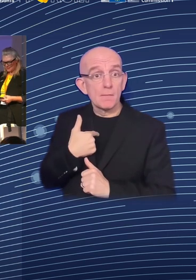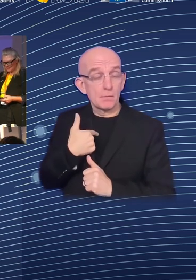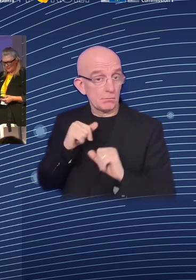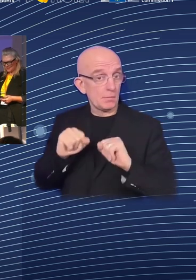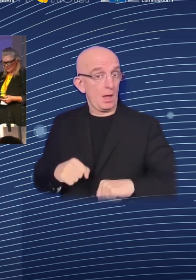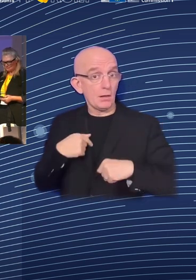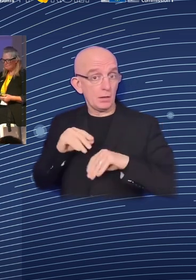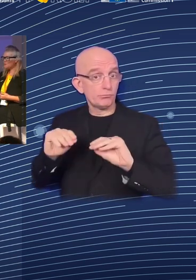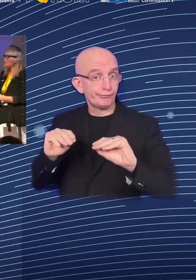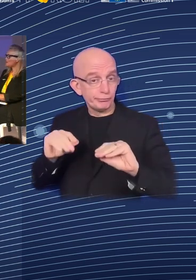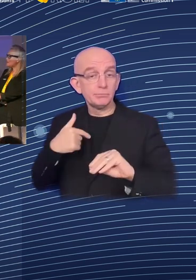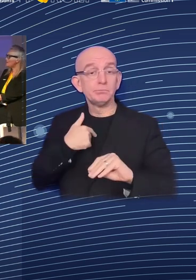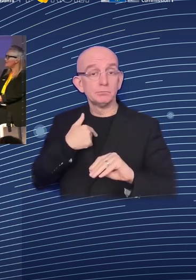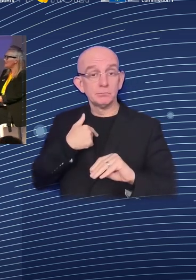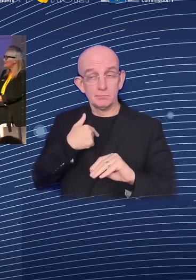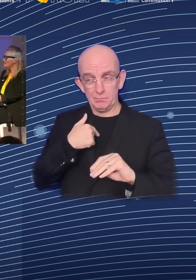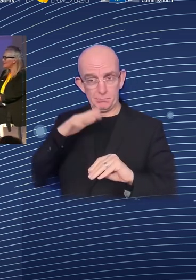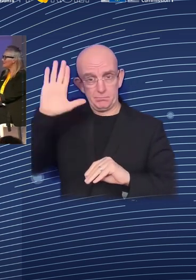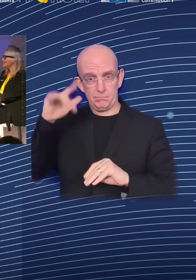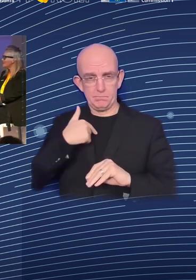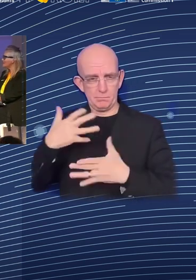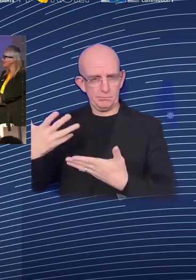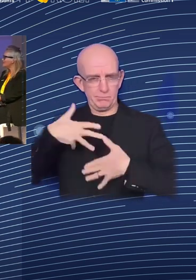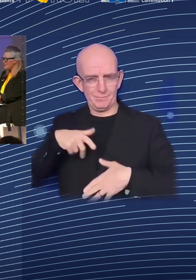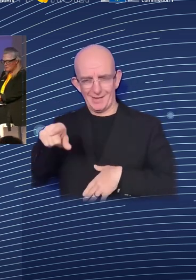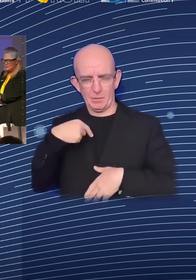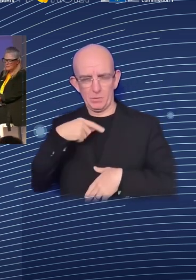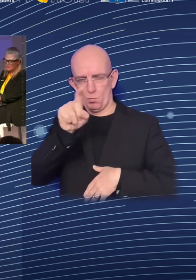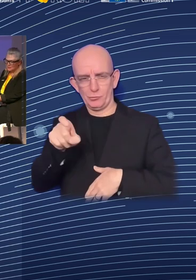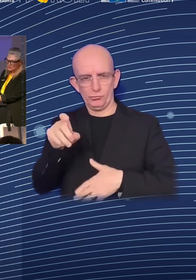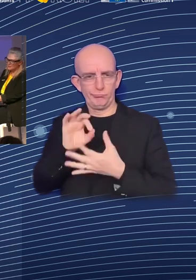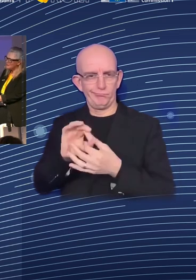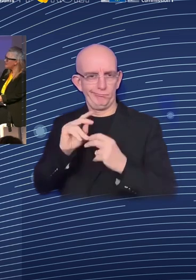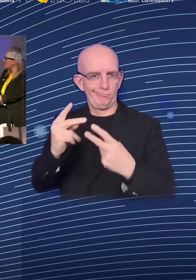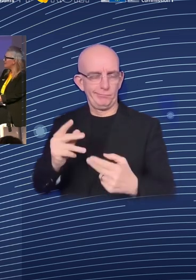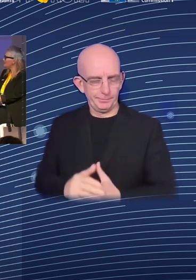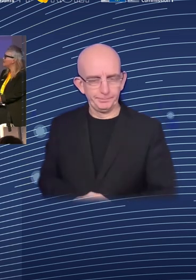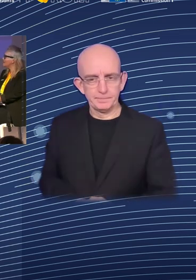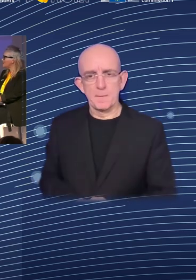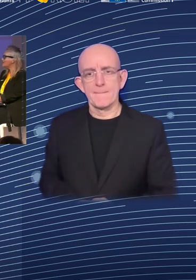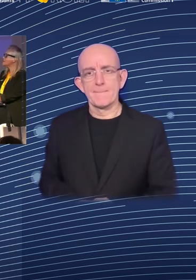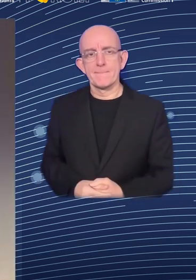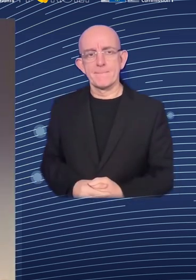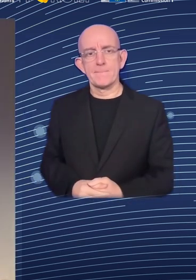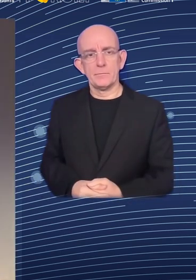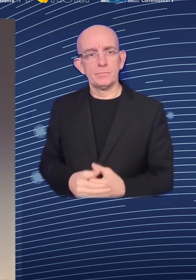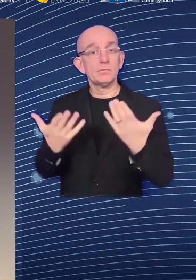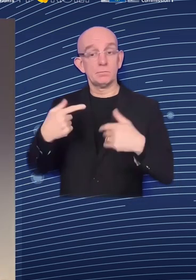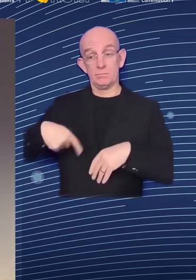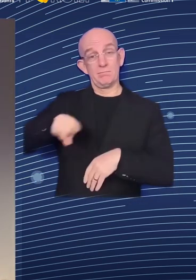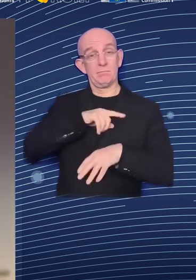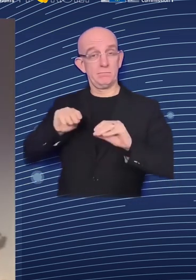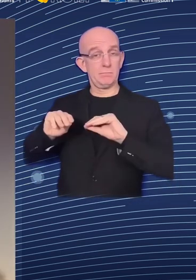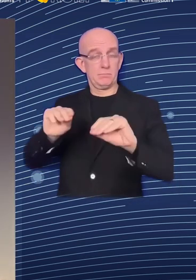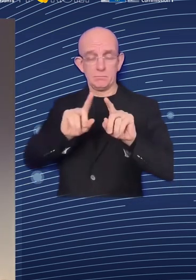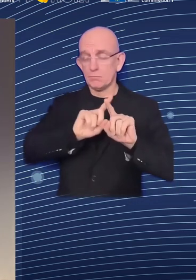but they train all types of people. They train adults, they train unemployed people, they train workers, they